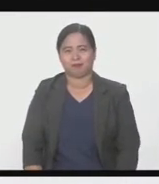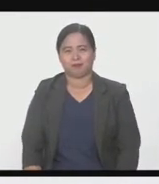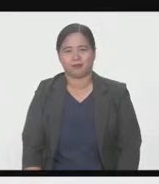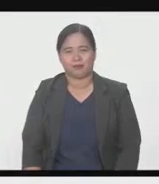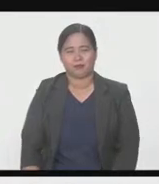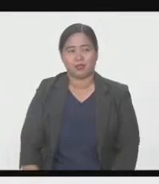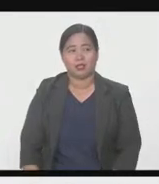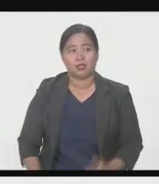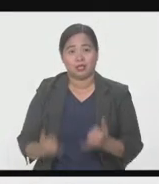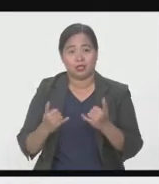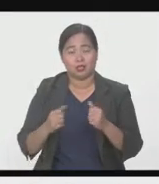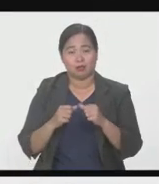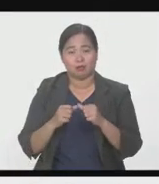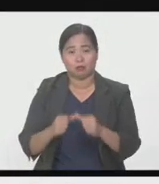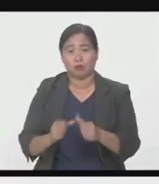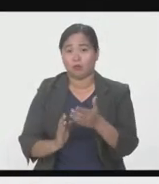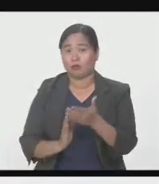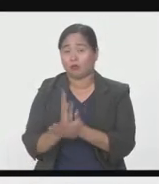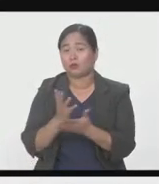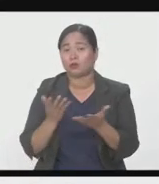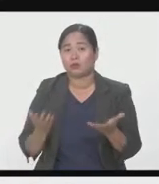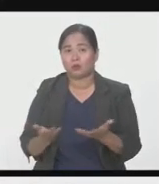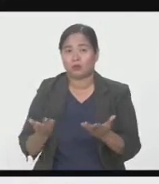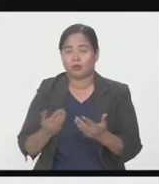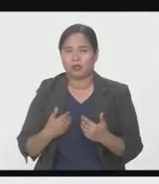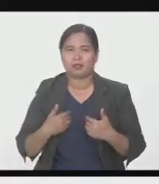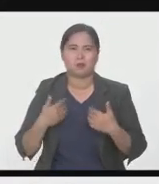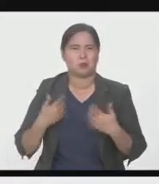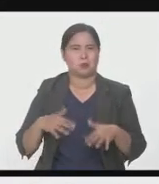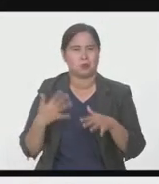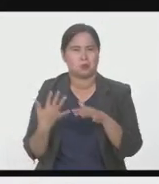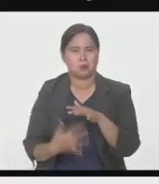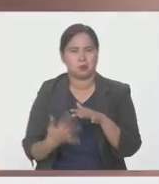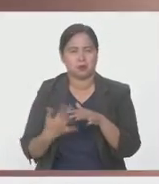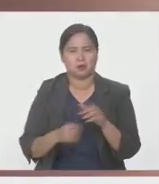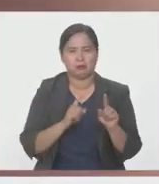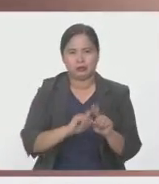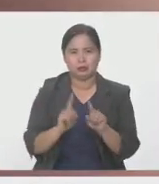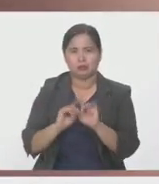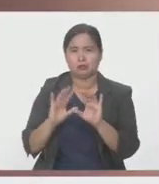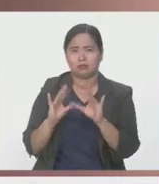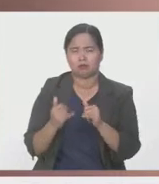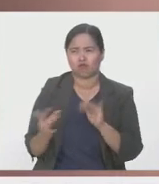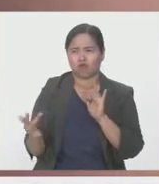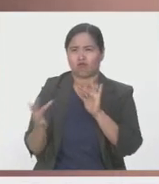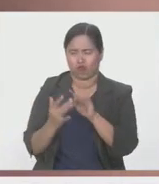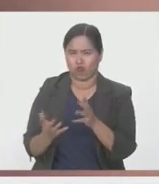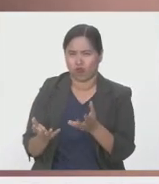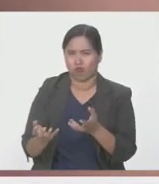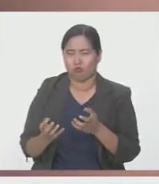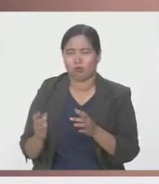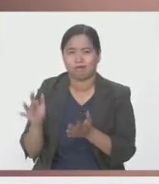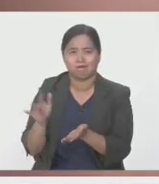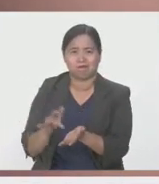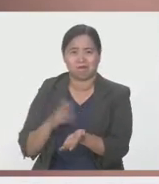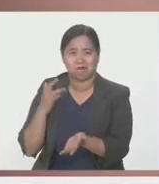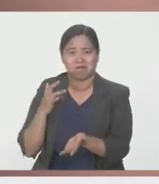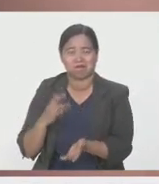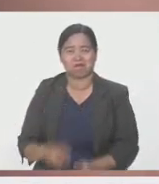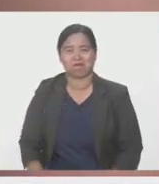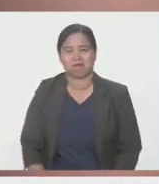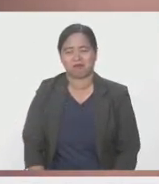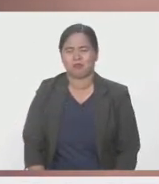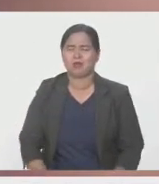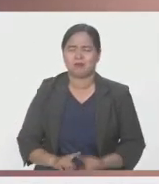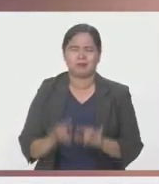Streaming rights for the film were considered a hot commodity after multiple companies were eager to jump on the Swiftie train.